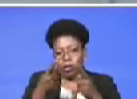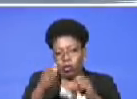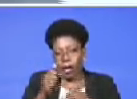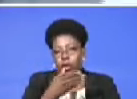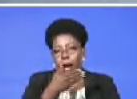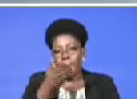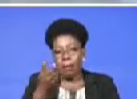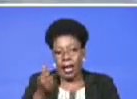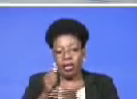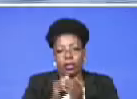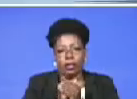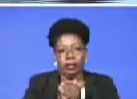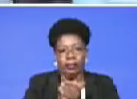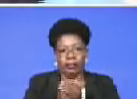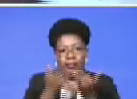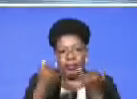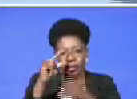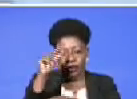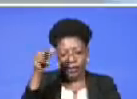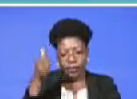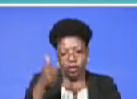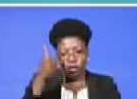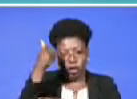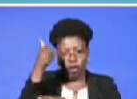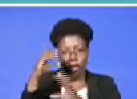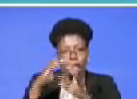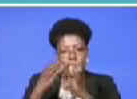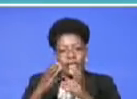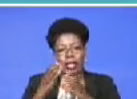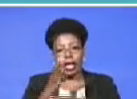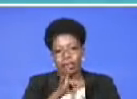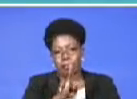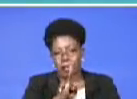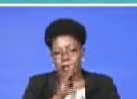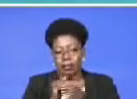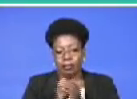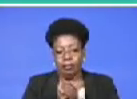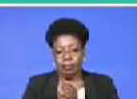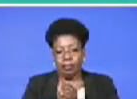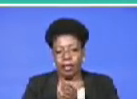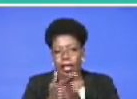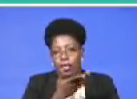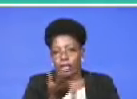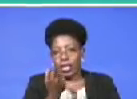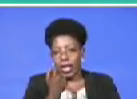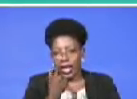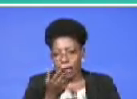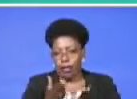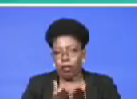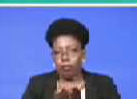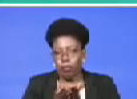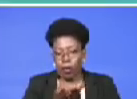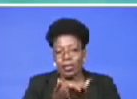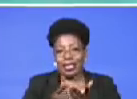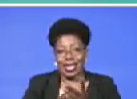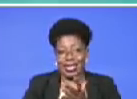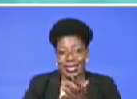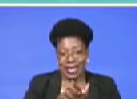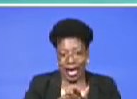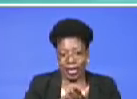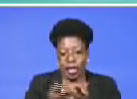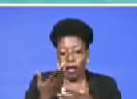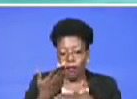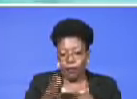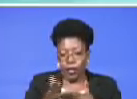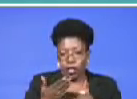off. We move now to the Governor General's Cup in Class B. And there were 11 boats starting this race off.